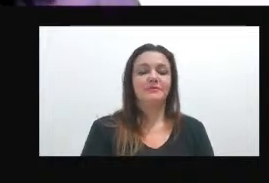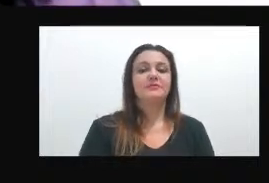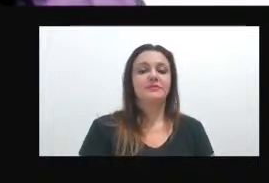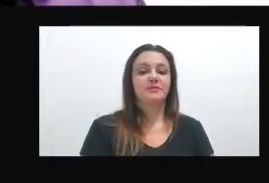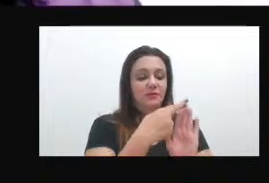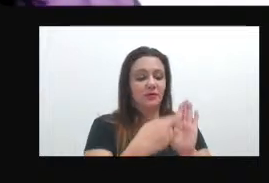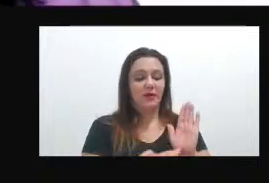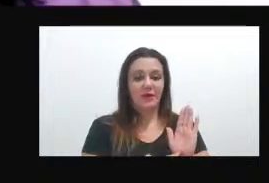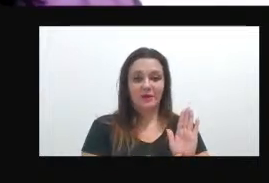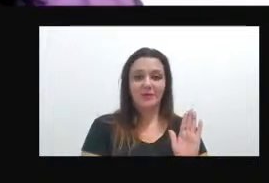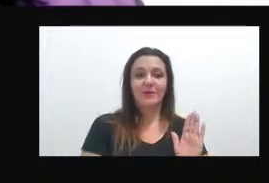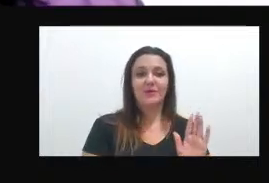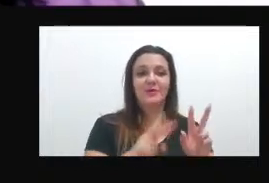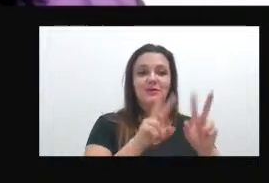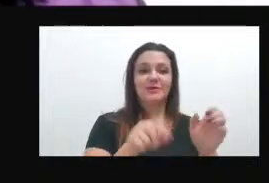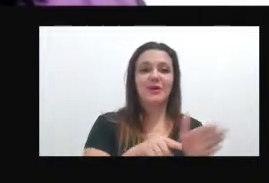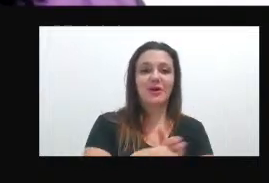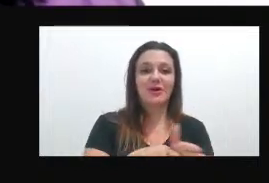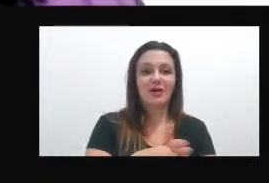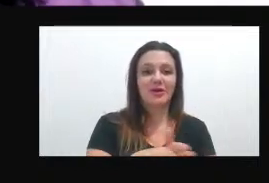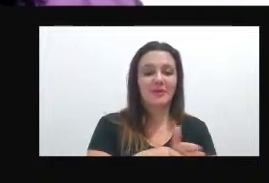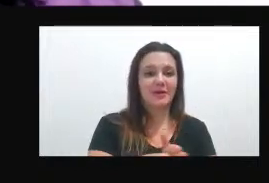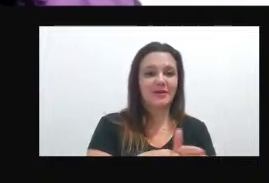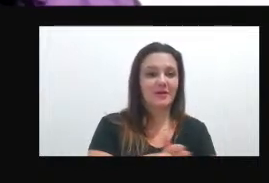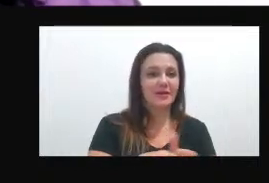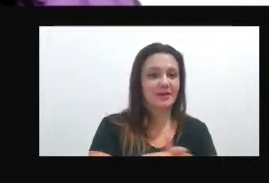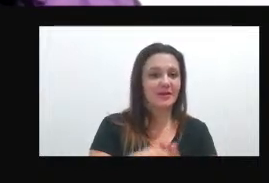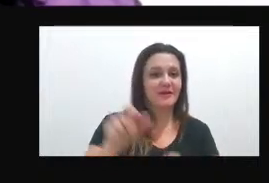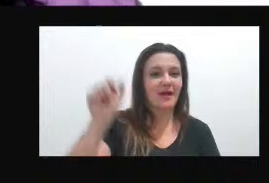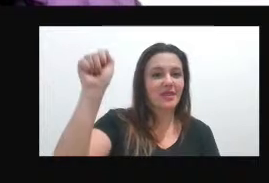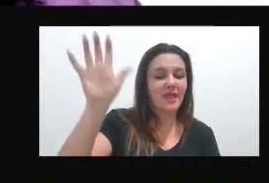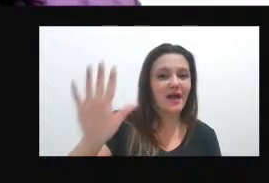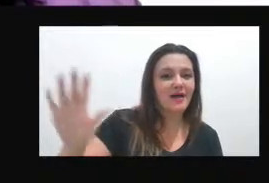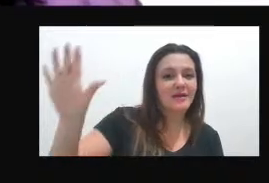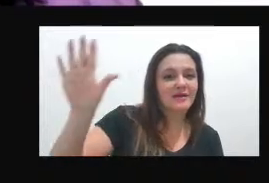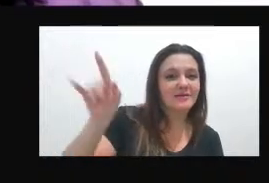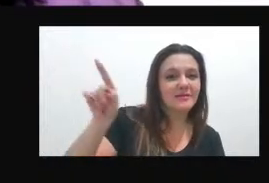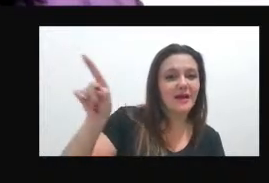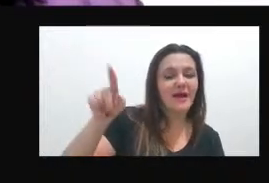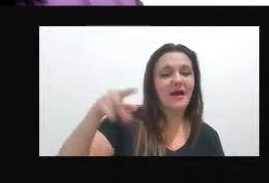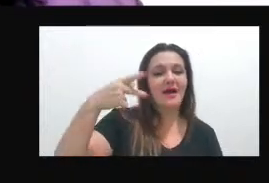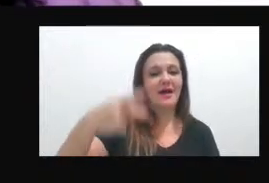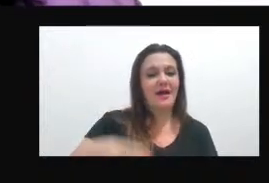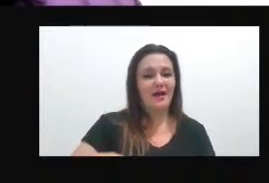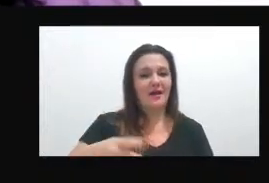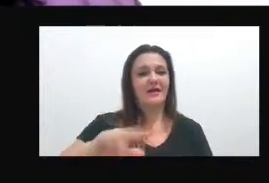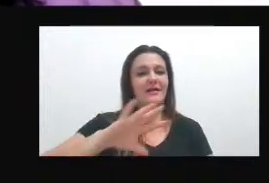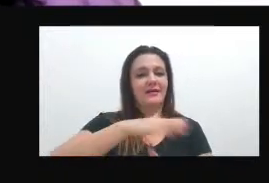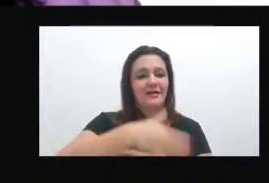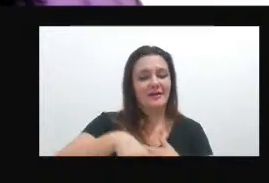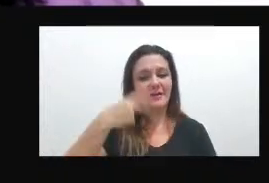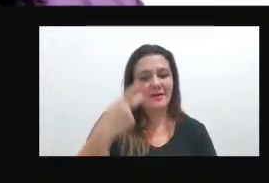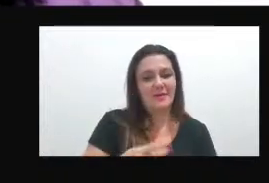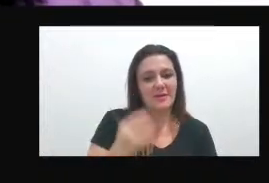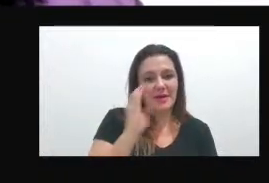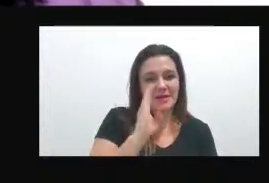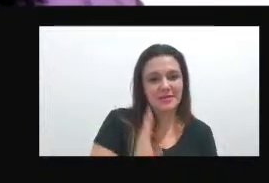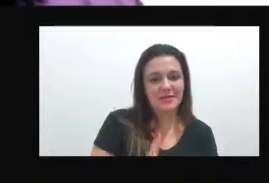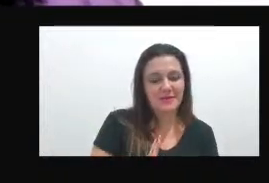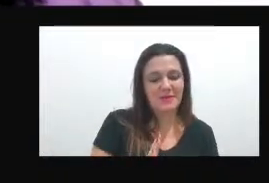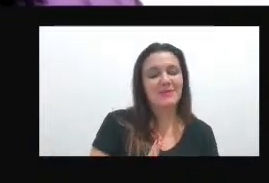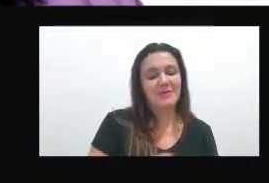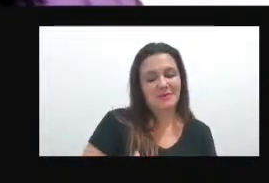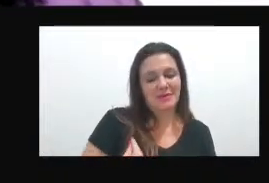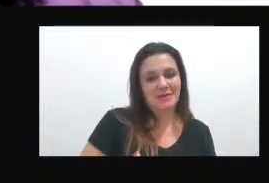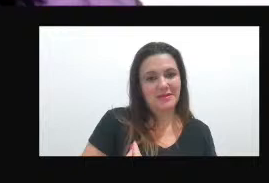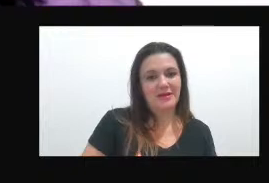And since you work in America, you know, Brazil, what do you think we can do, since in Brazil and other countries of America, we